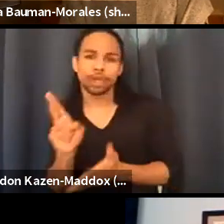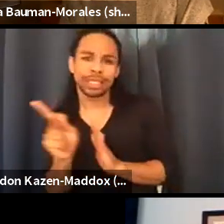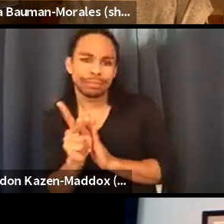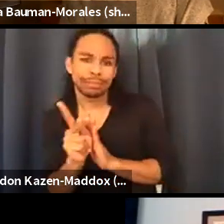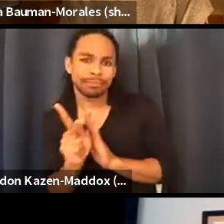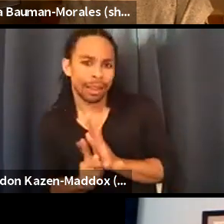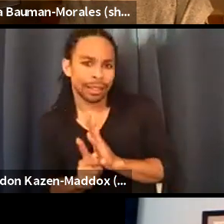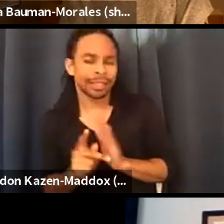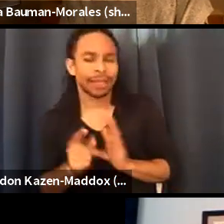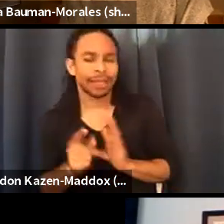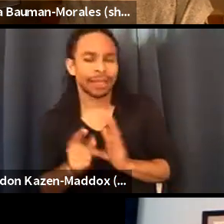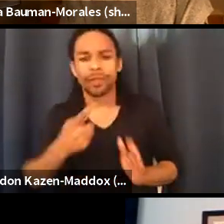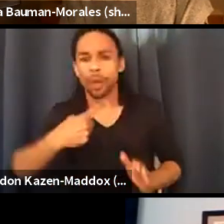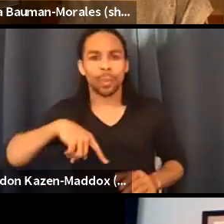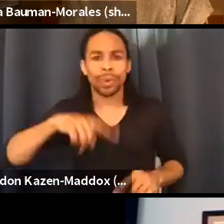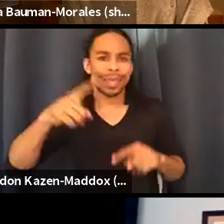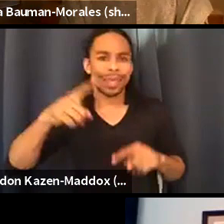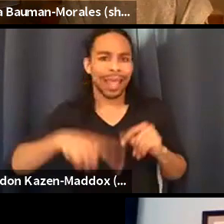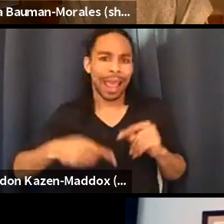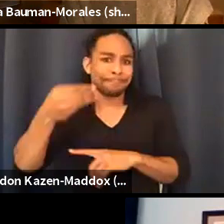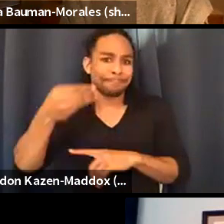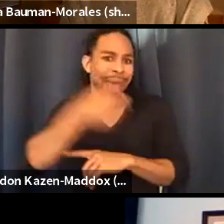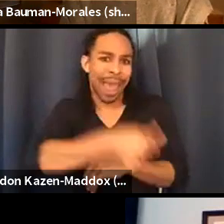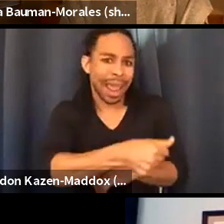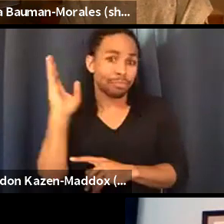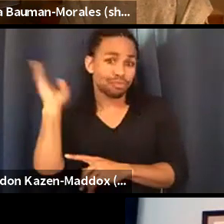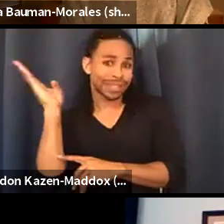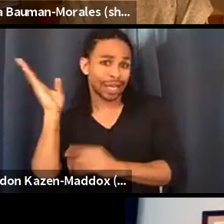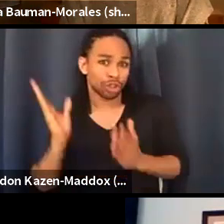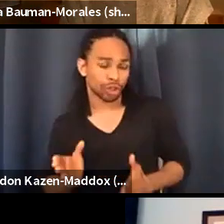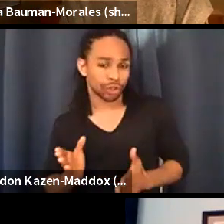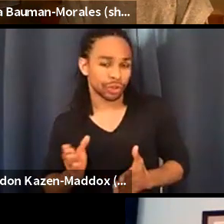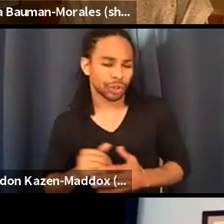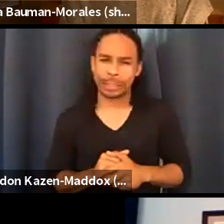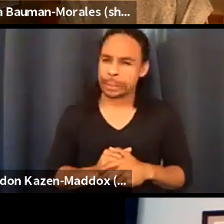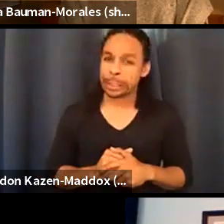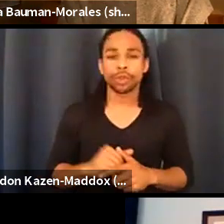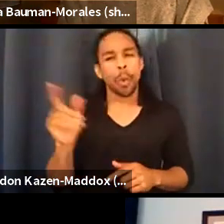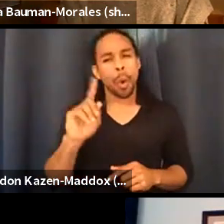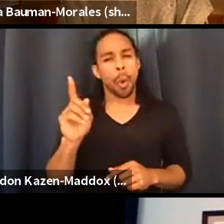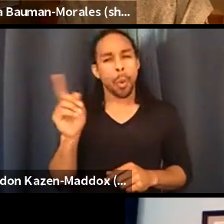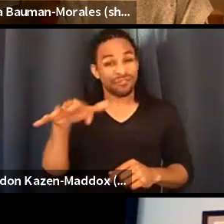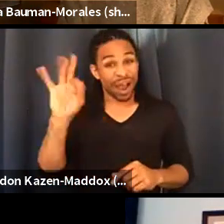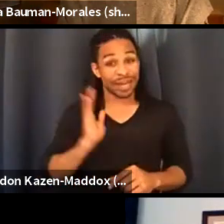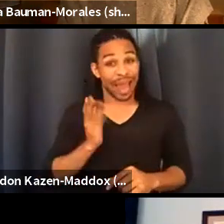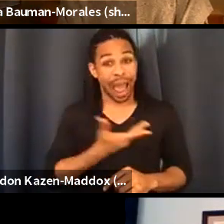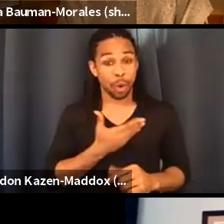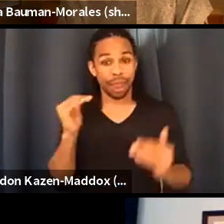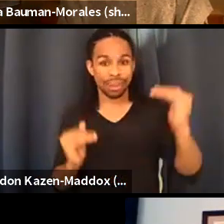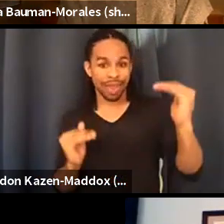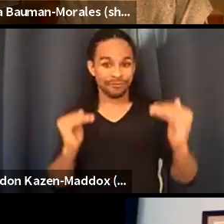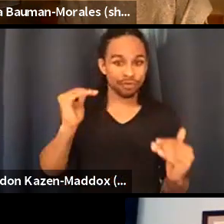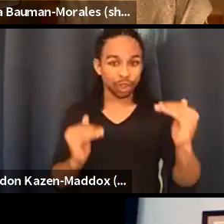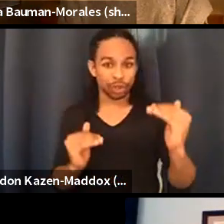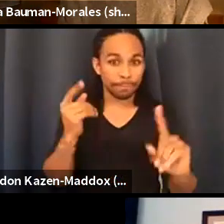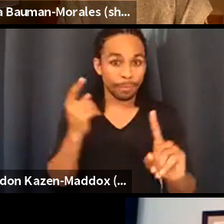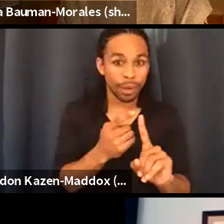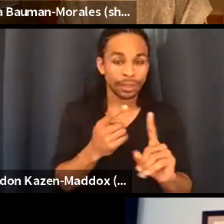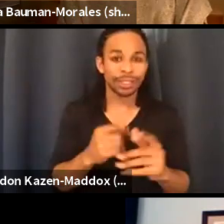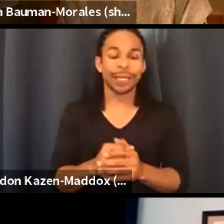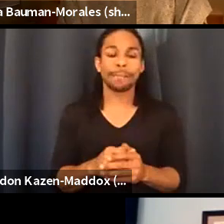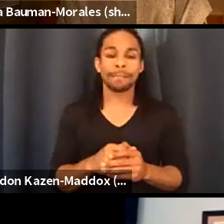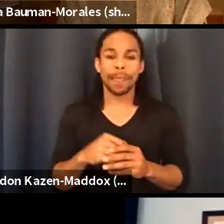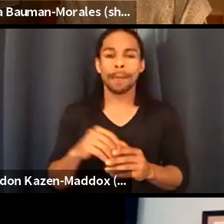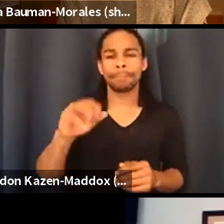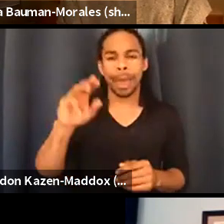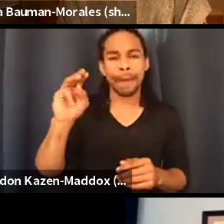leverage points is so important. Like for instance, MUPS, like major university presenters, right? Is there a way that we can kind of galvanize some